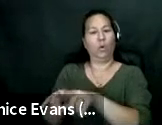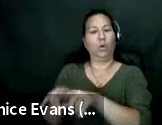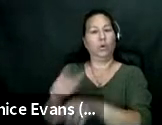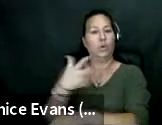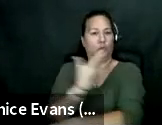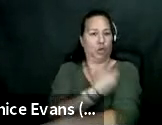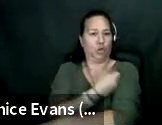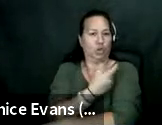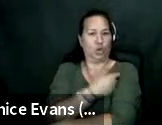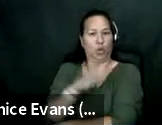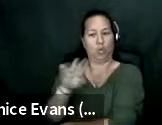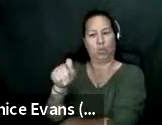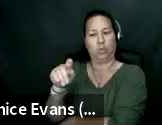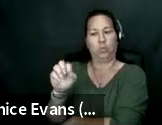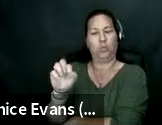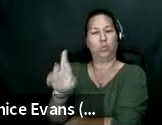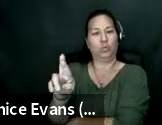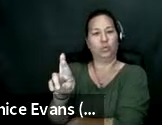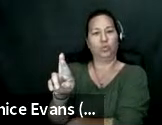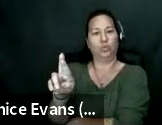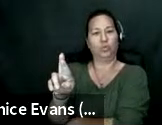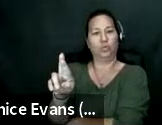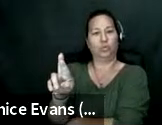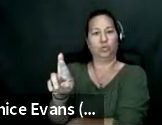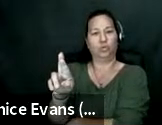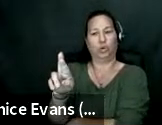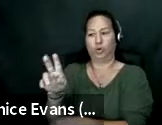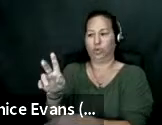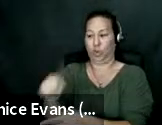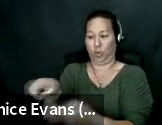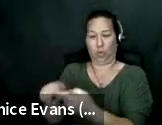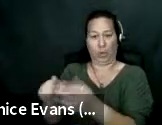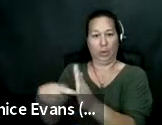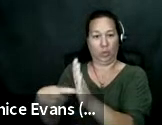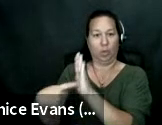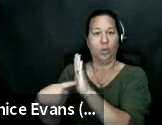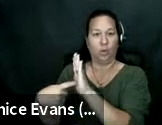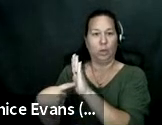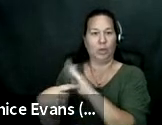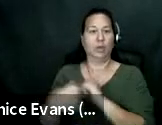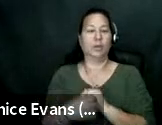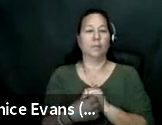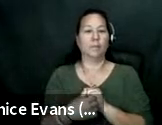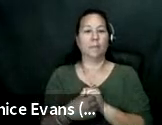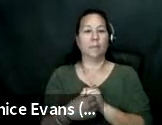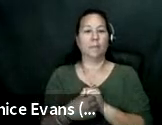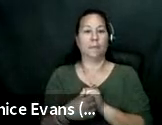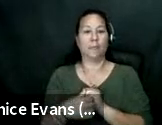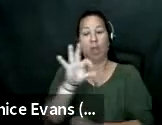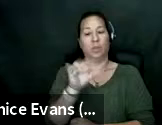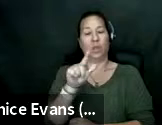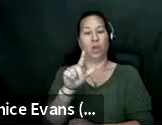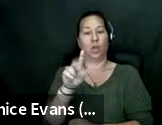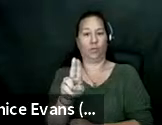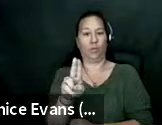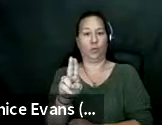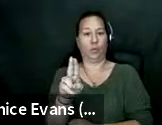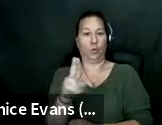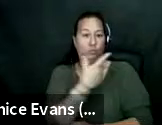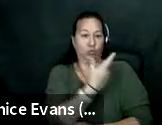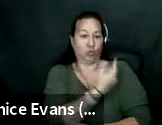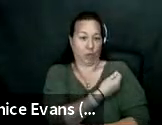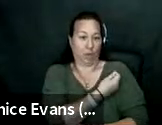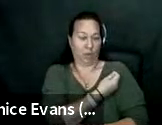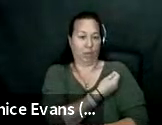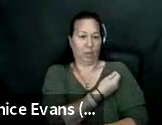and when boosters are required. In terms of flu vaccine, we know